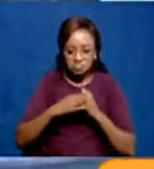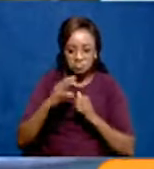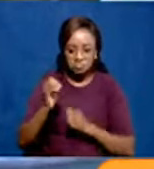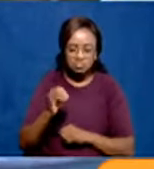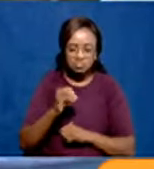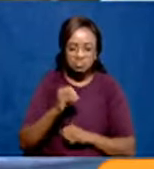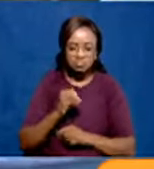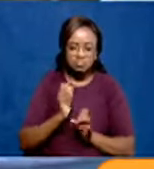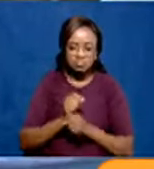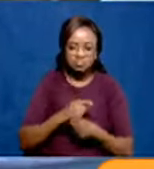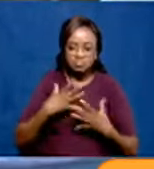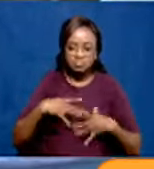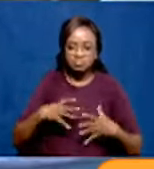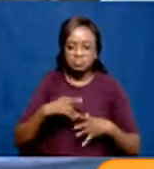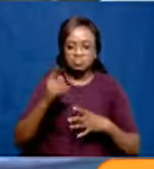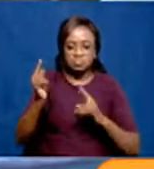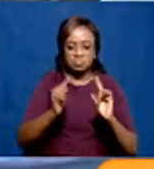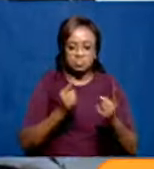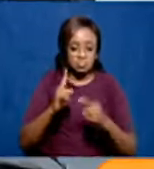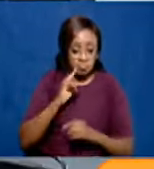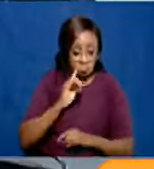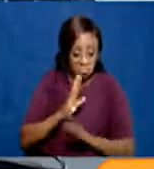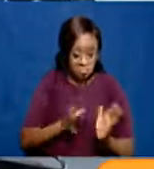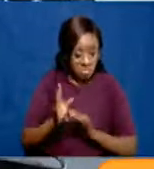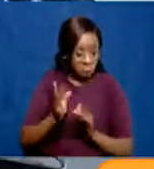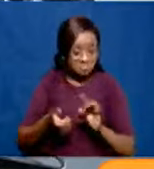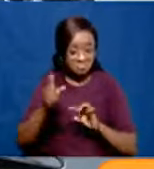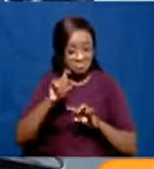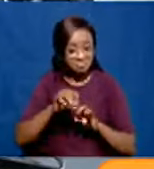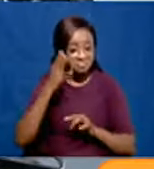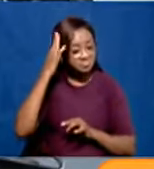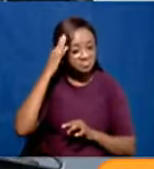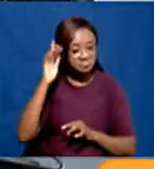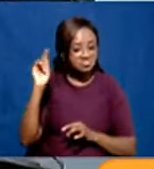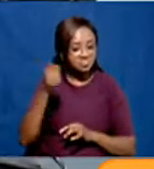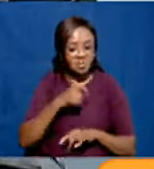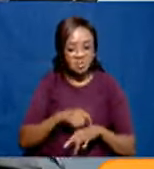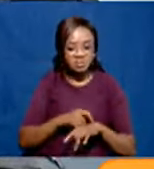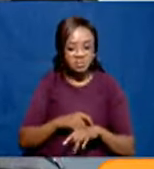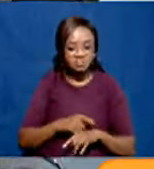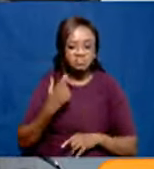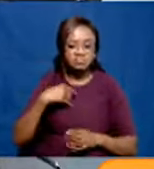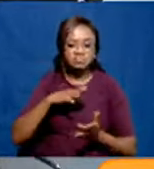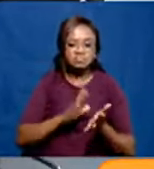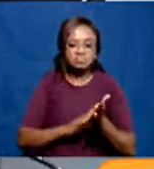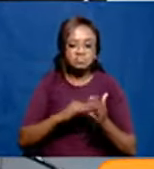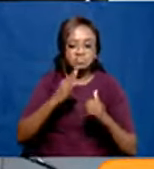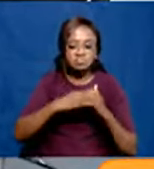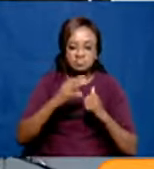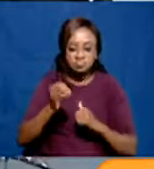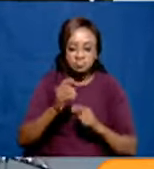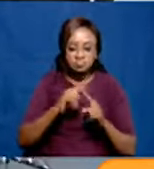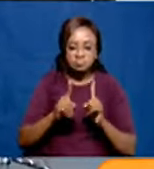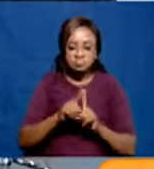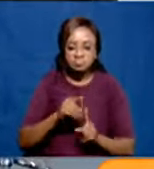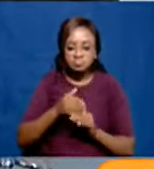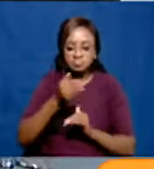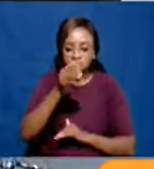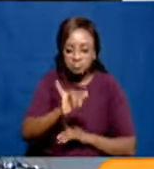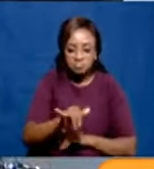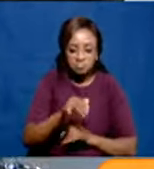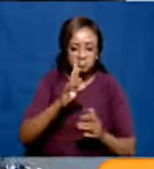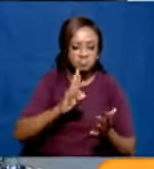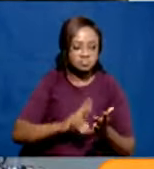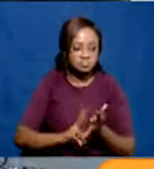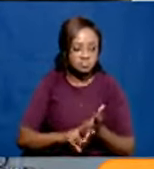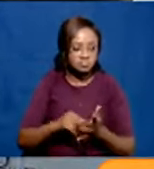done. So will you it could also be because we know Kenya. It is, we are recommending within 90 days. It is also said in the Act that after that, registration